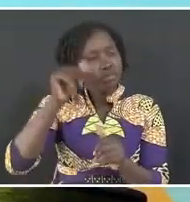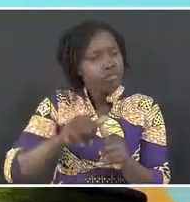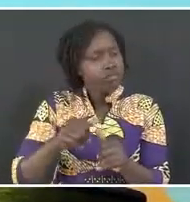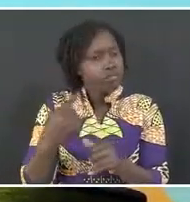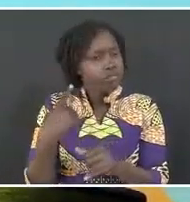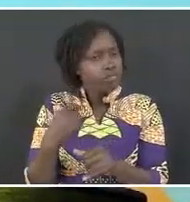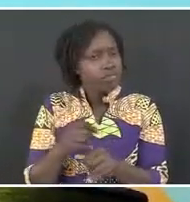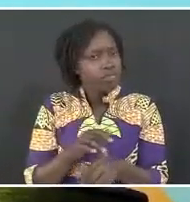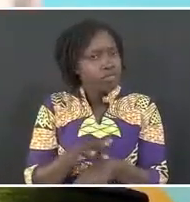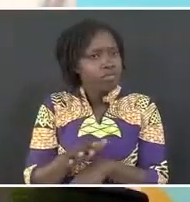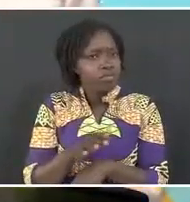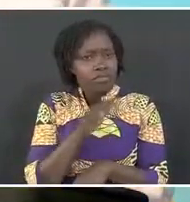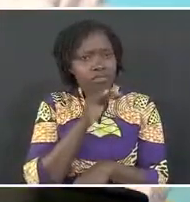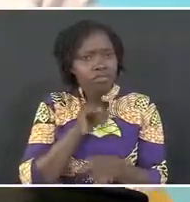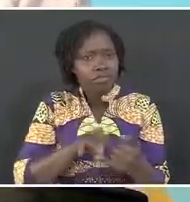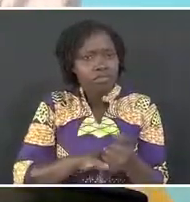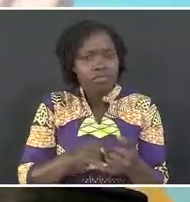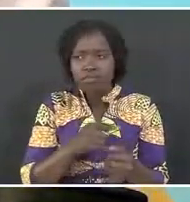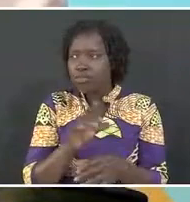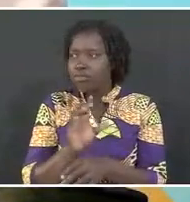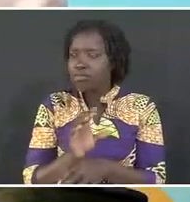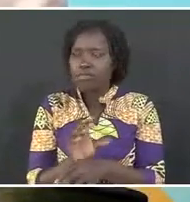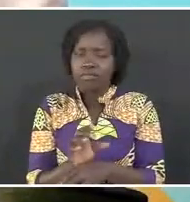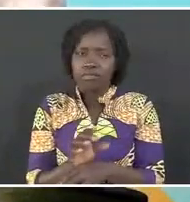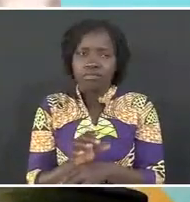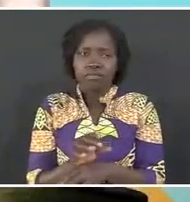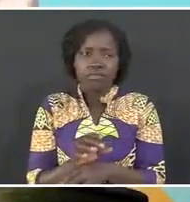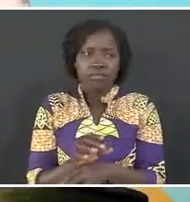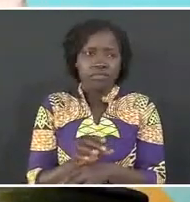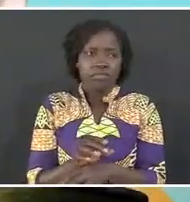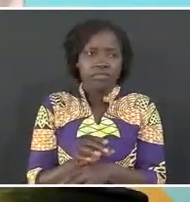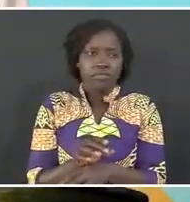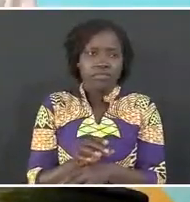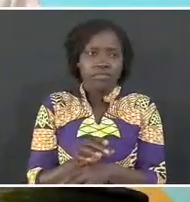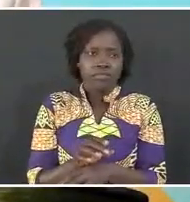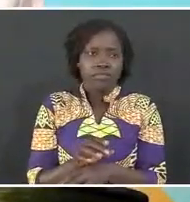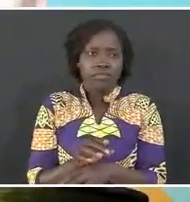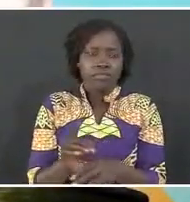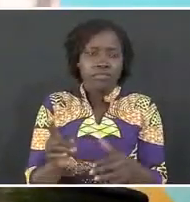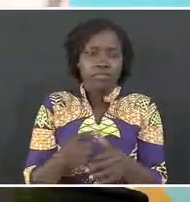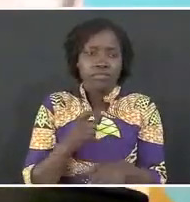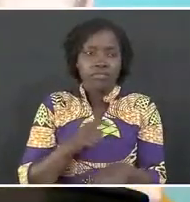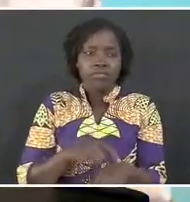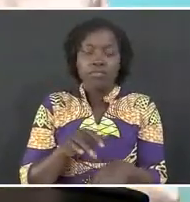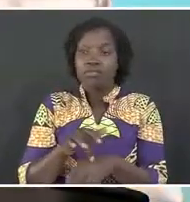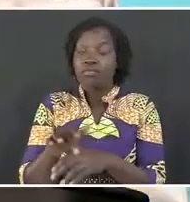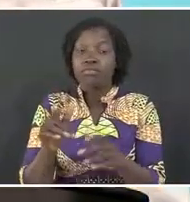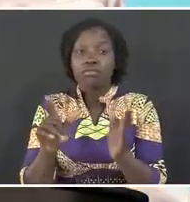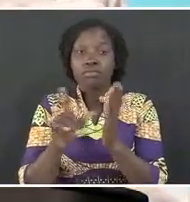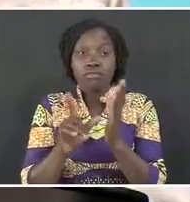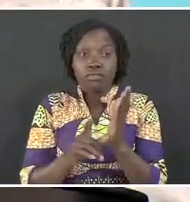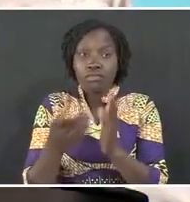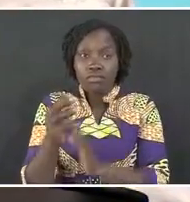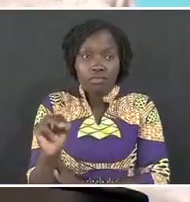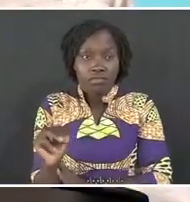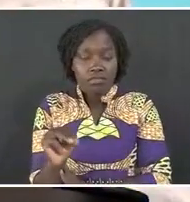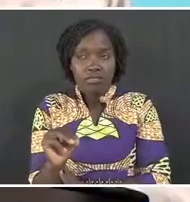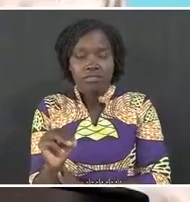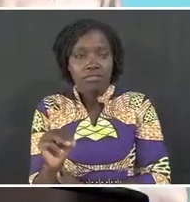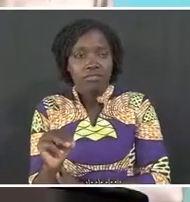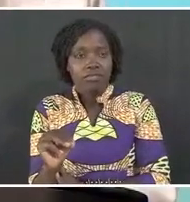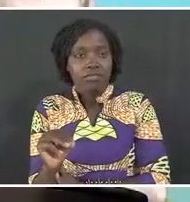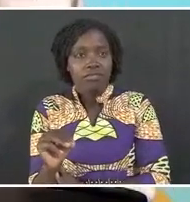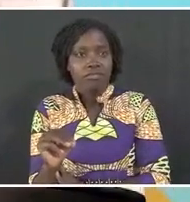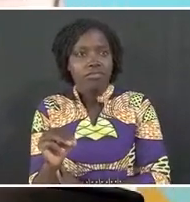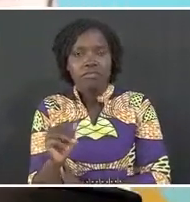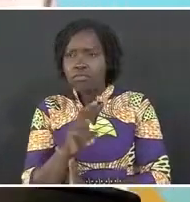other day we went with my husband to those churches, and that was the first time we took lessons to them. They